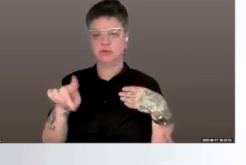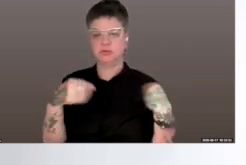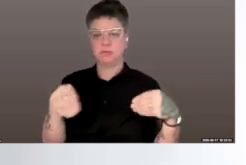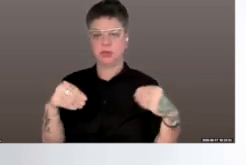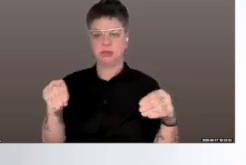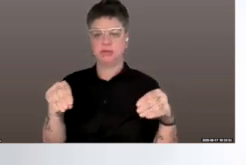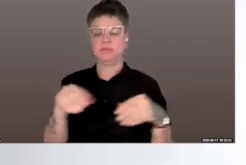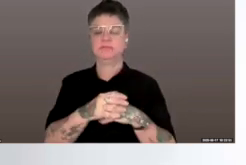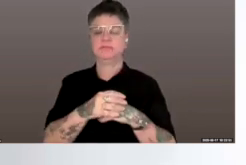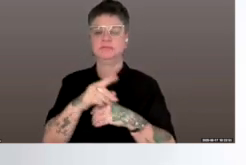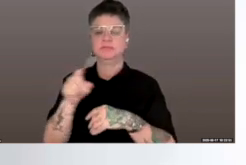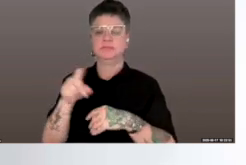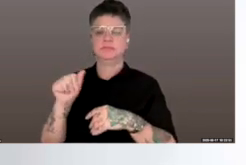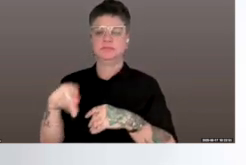components.